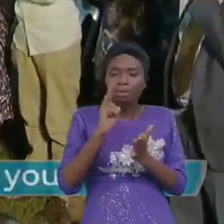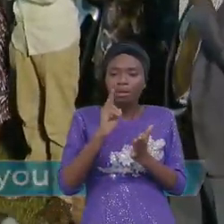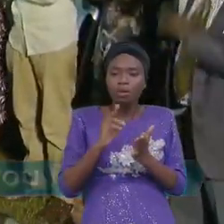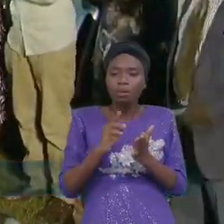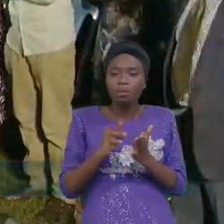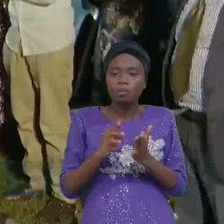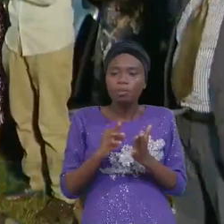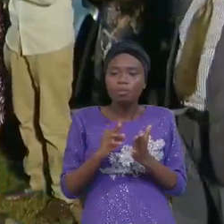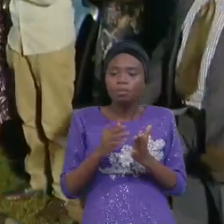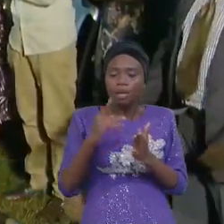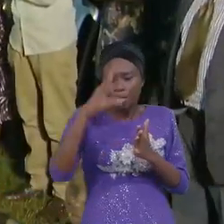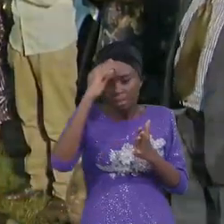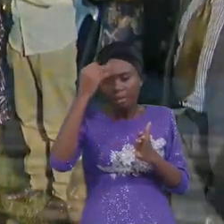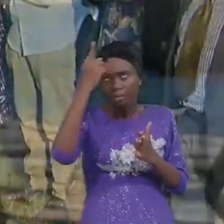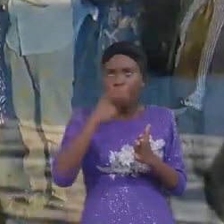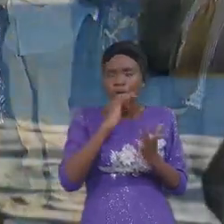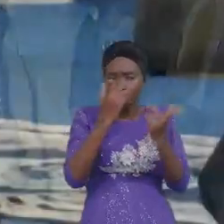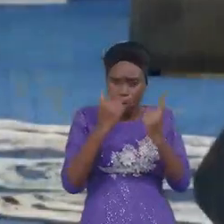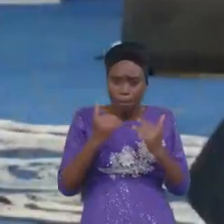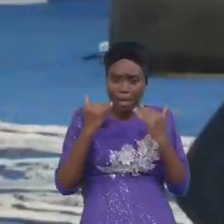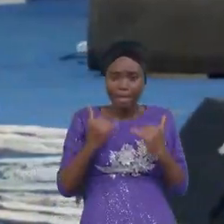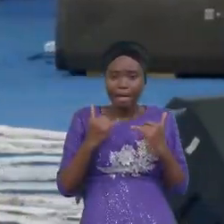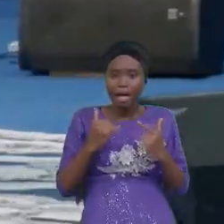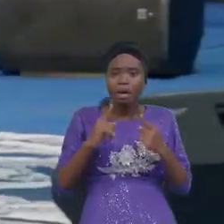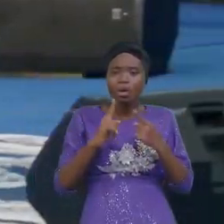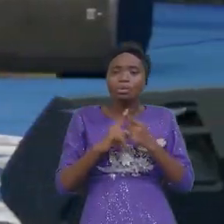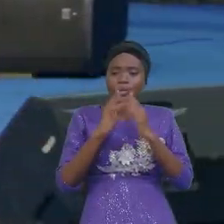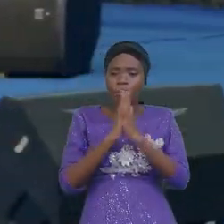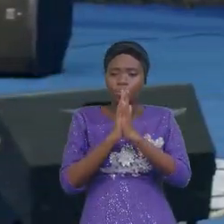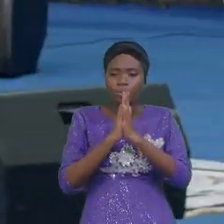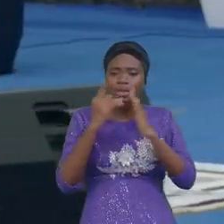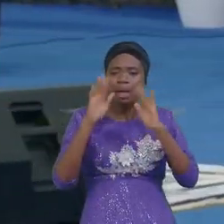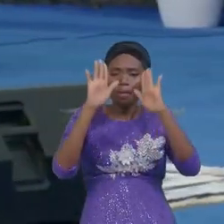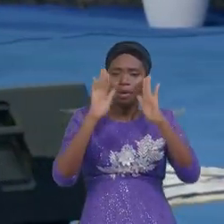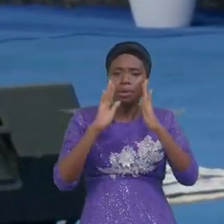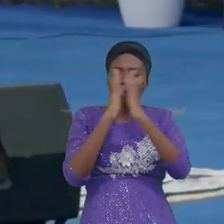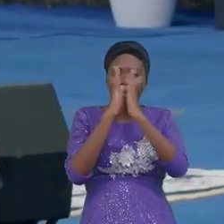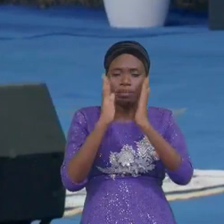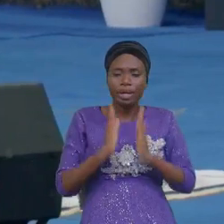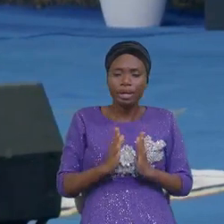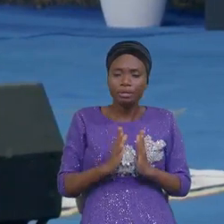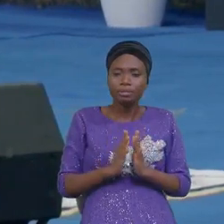of God is coming right now to pray the miracle prayer.